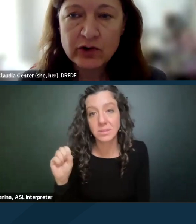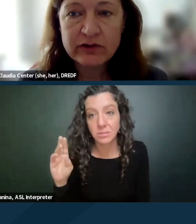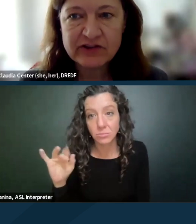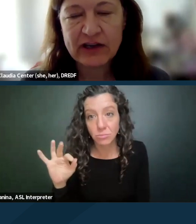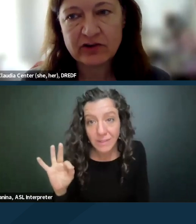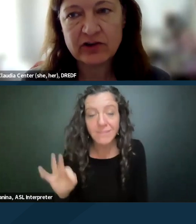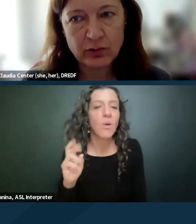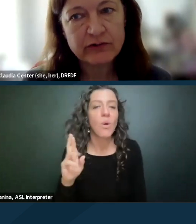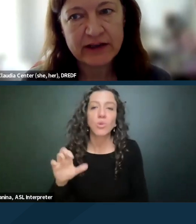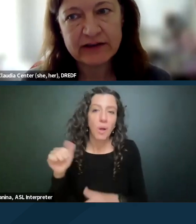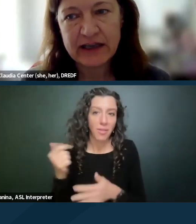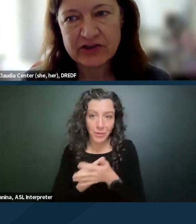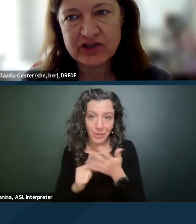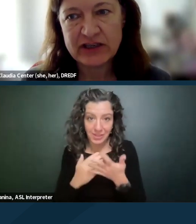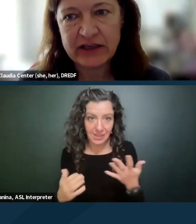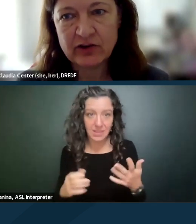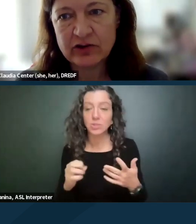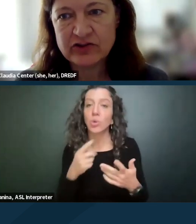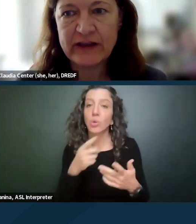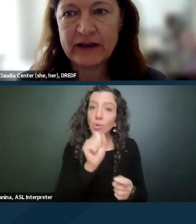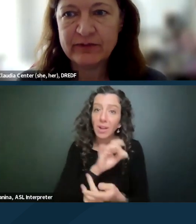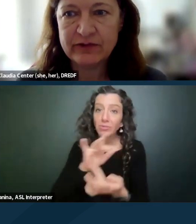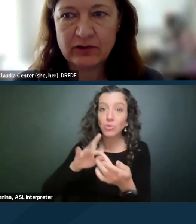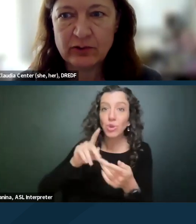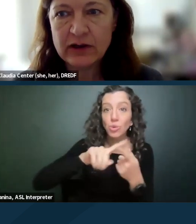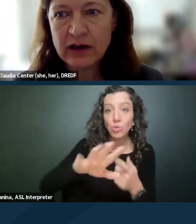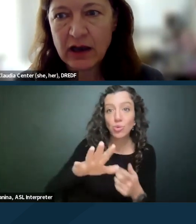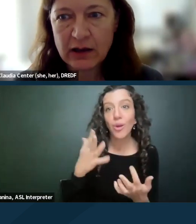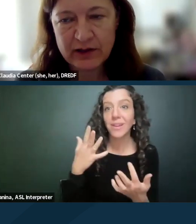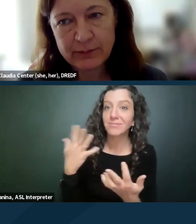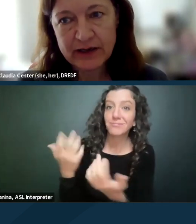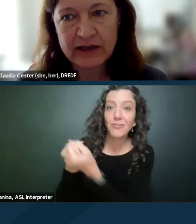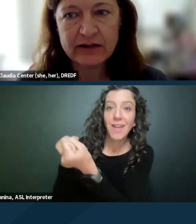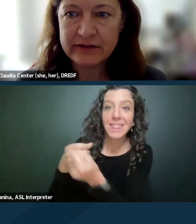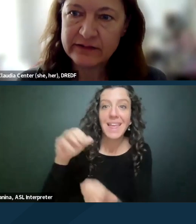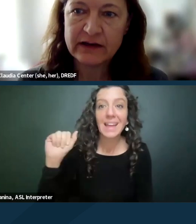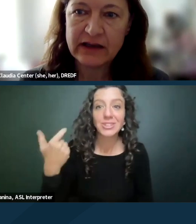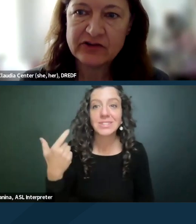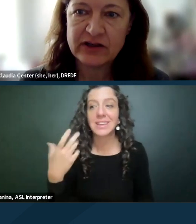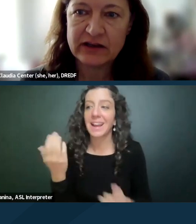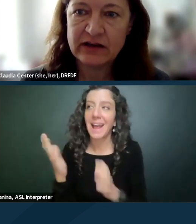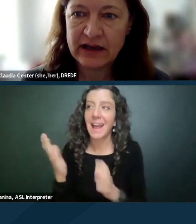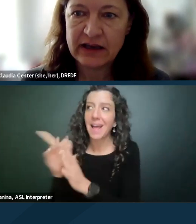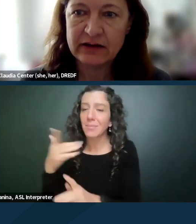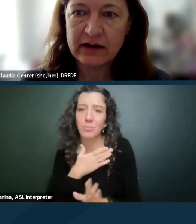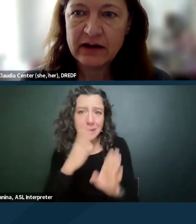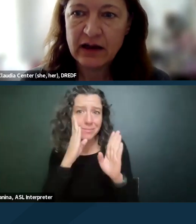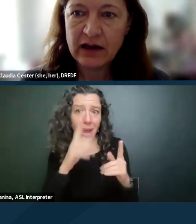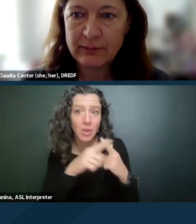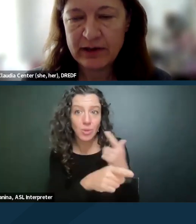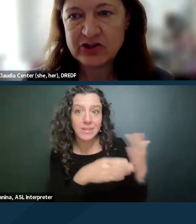So you could reach out to your friendly AG and urge them to keep an eye on this litigation